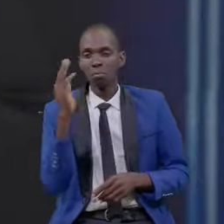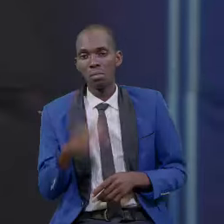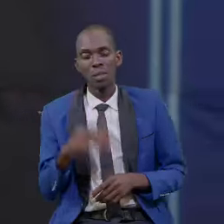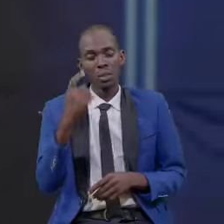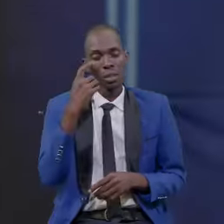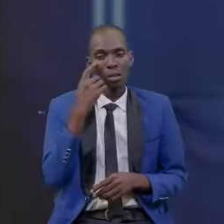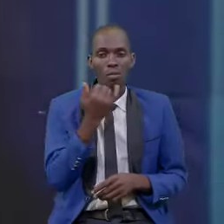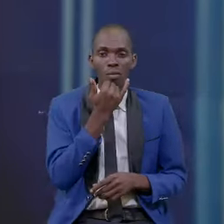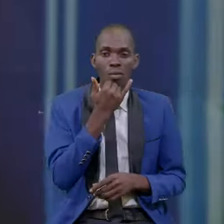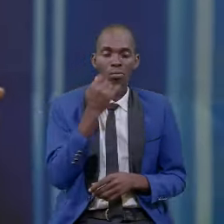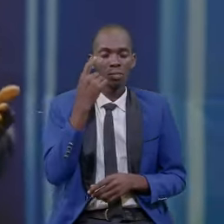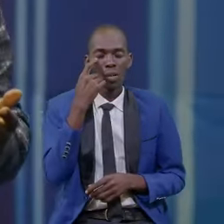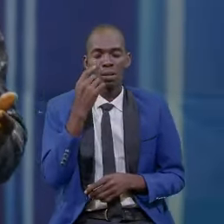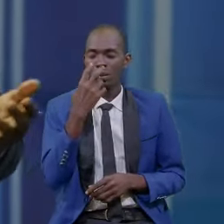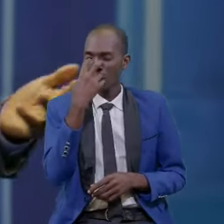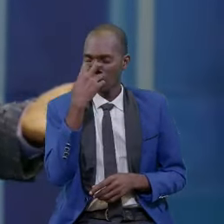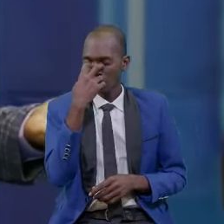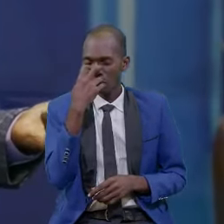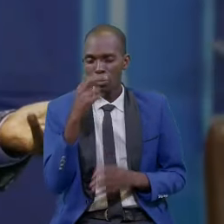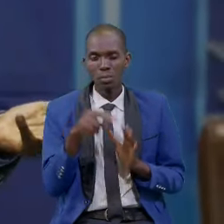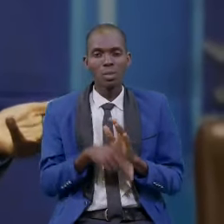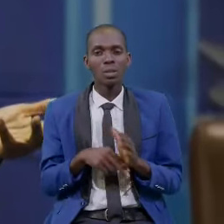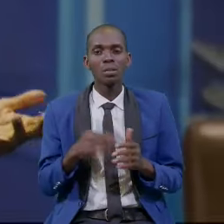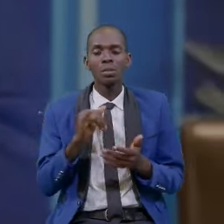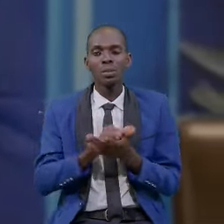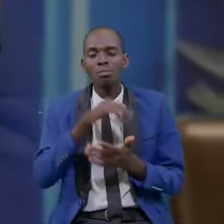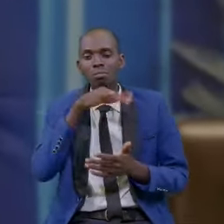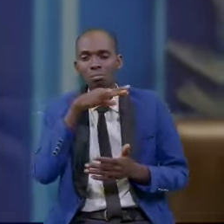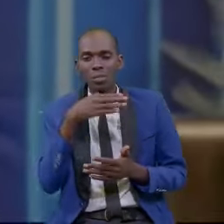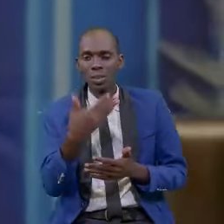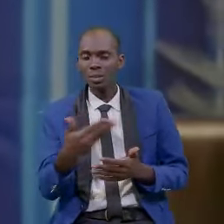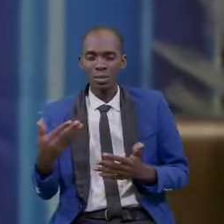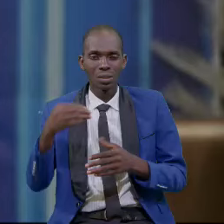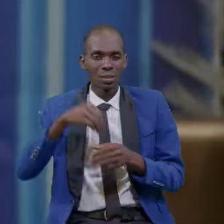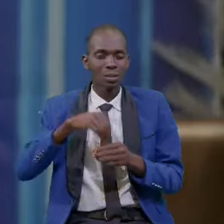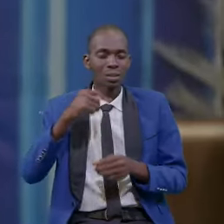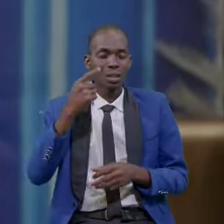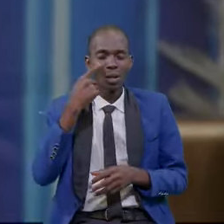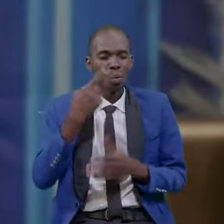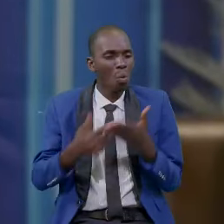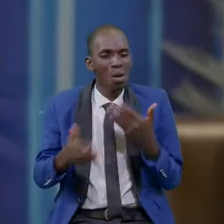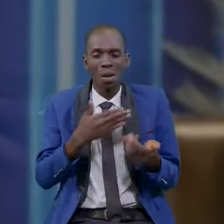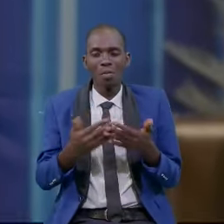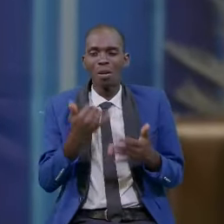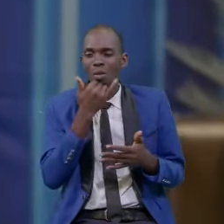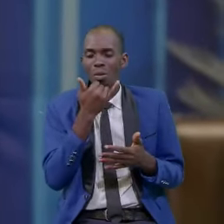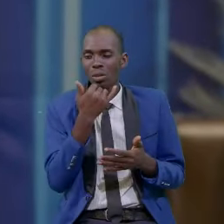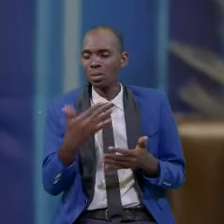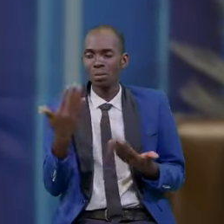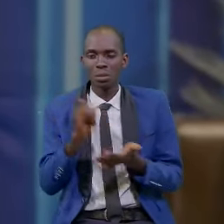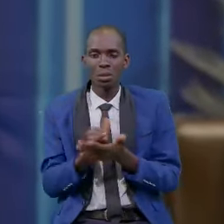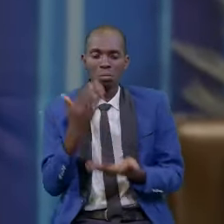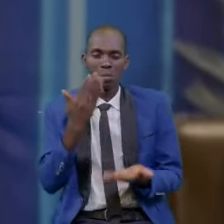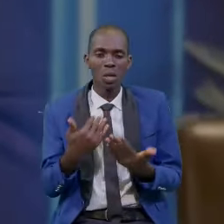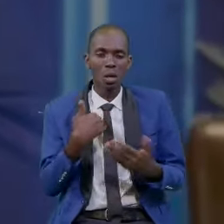eyes, cataract, glaucoma, whatever else, they call the name. Tonight, at